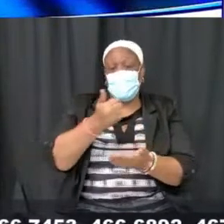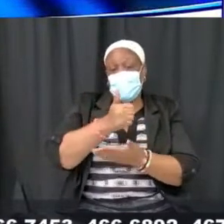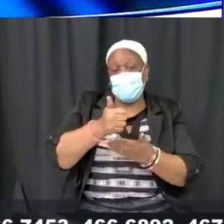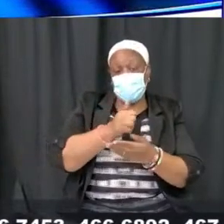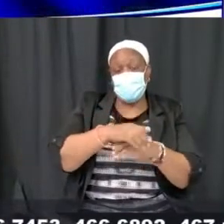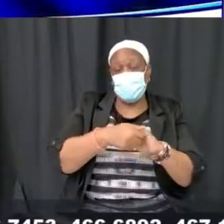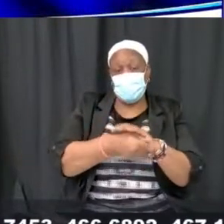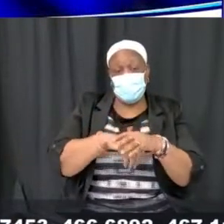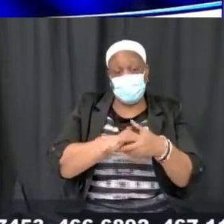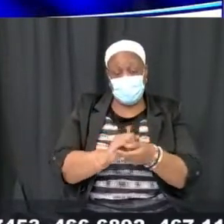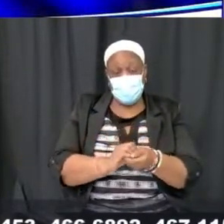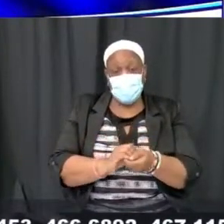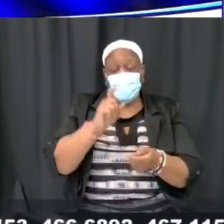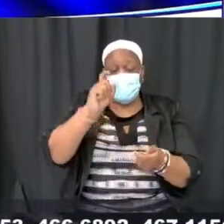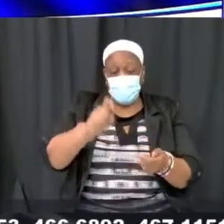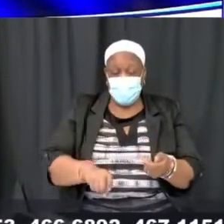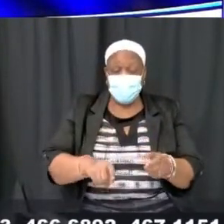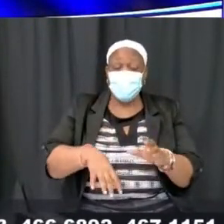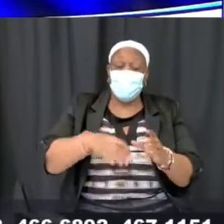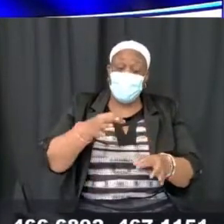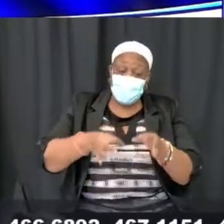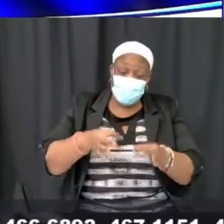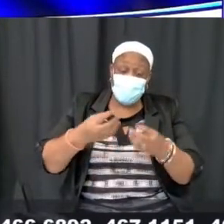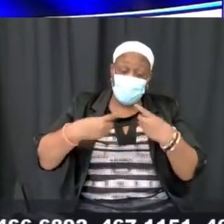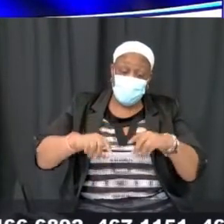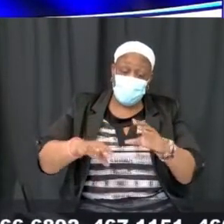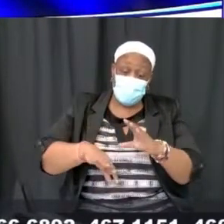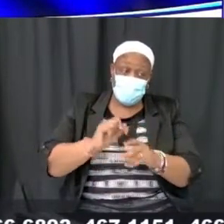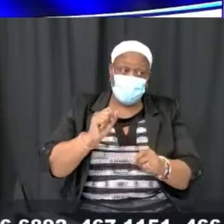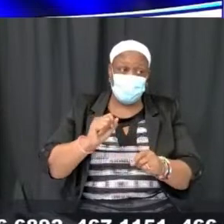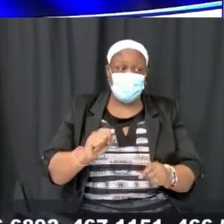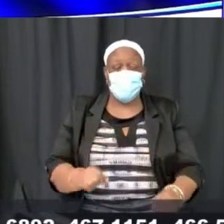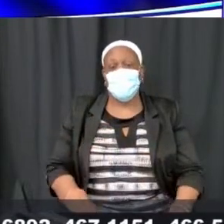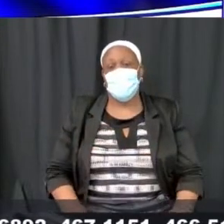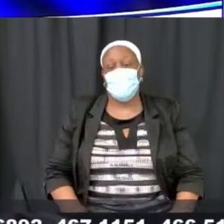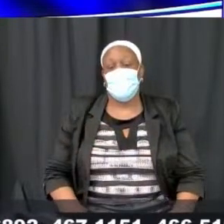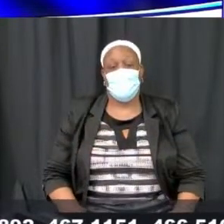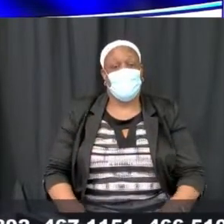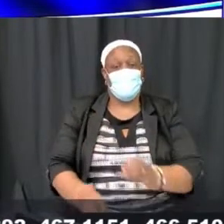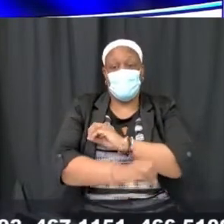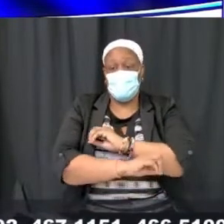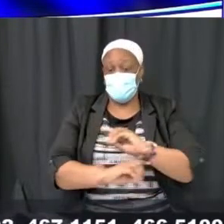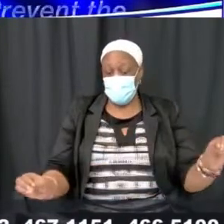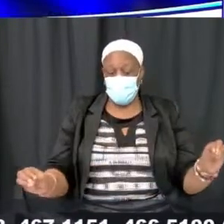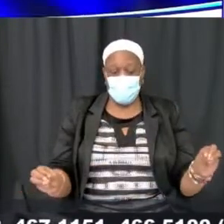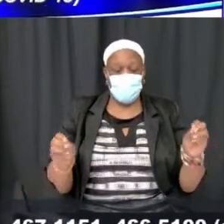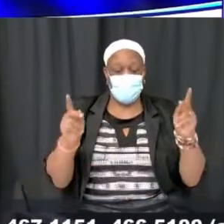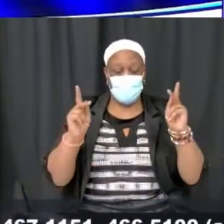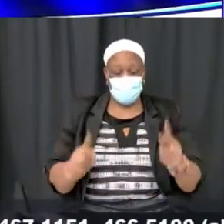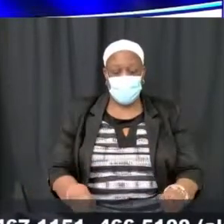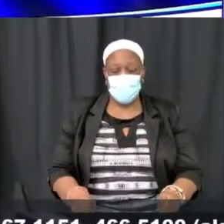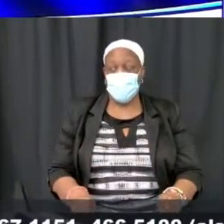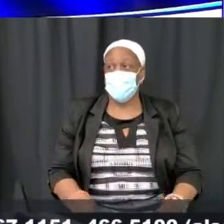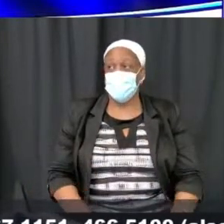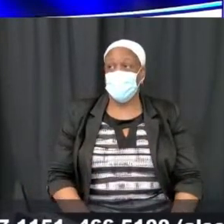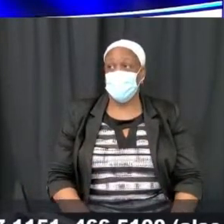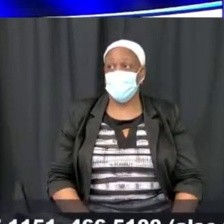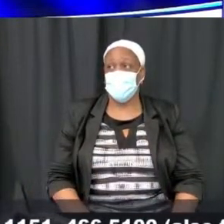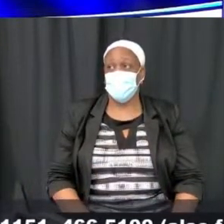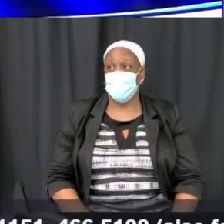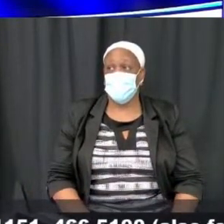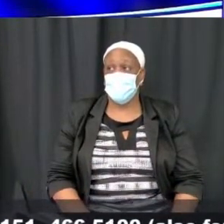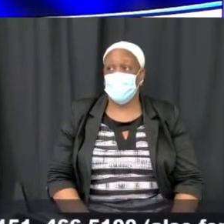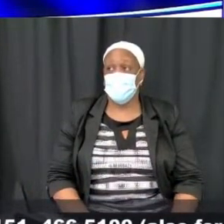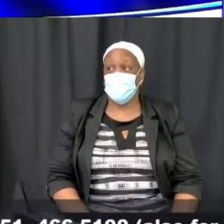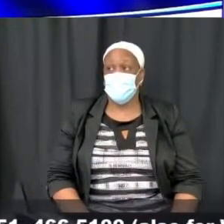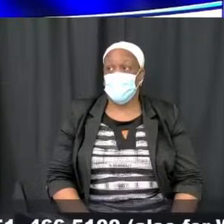protocols. Regulation 16.7 provides that no person shall offer or hire or seek to travel